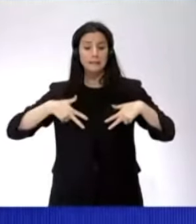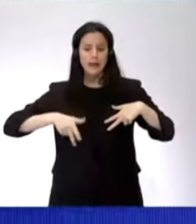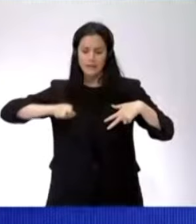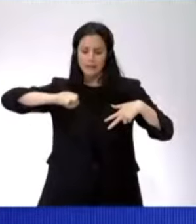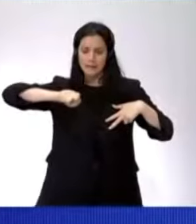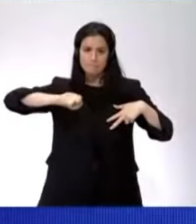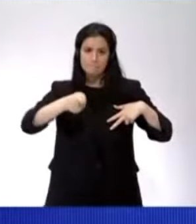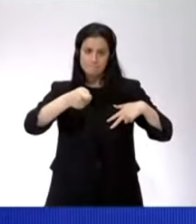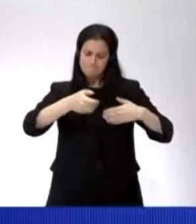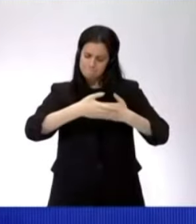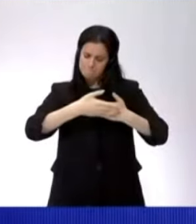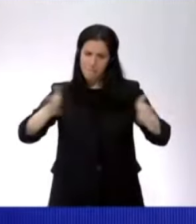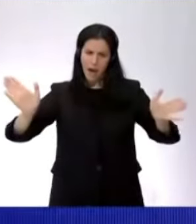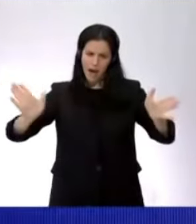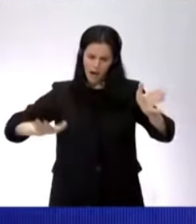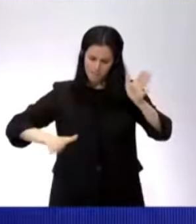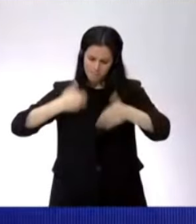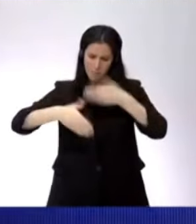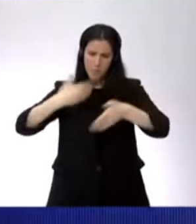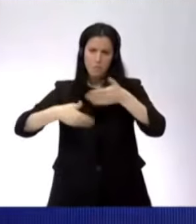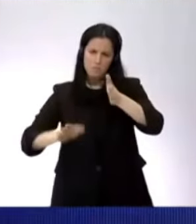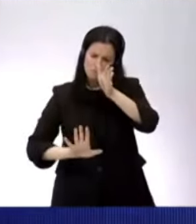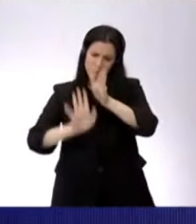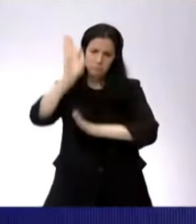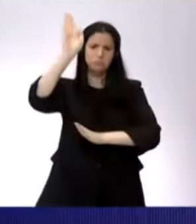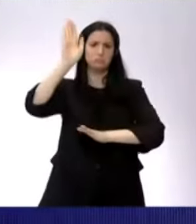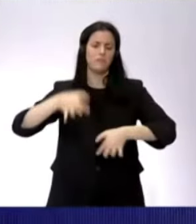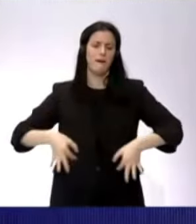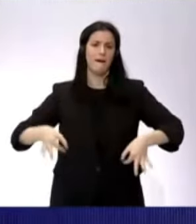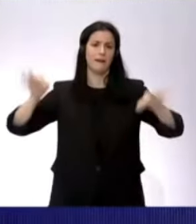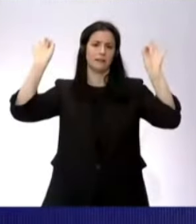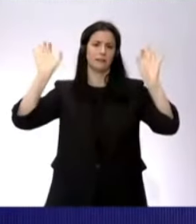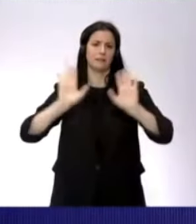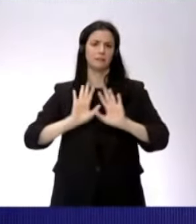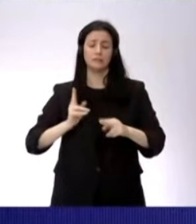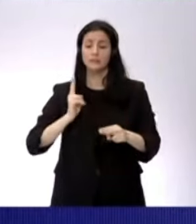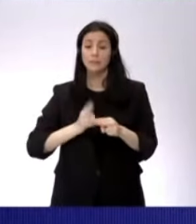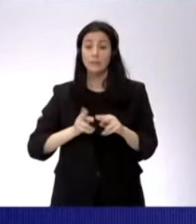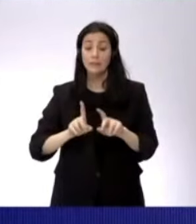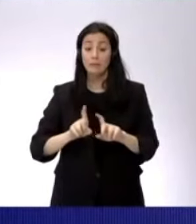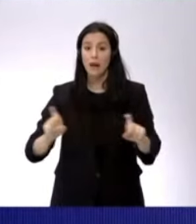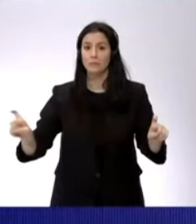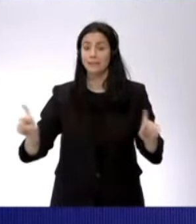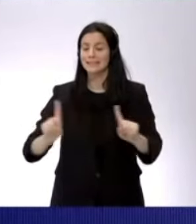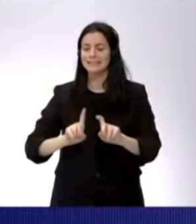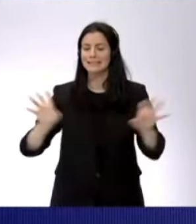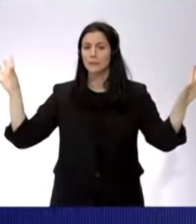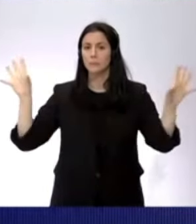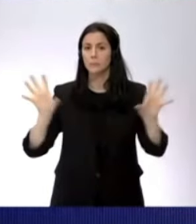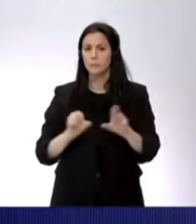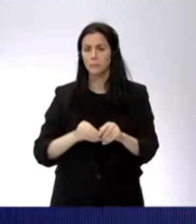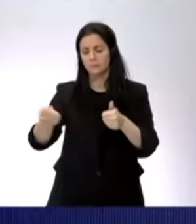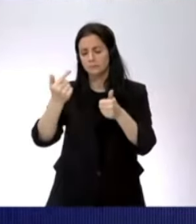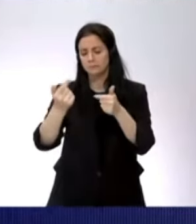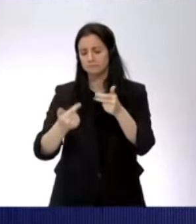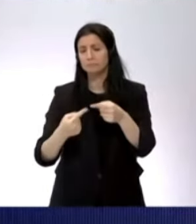really matter. And in this more volatile and more unstable world, this is exactly what Europe will